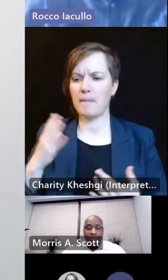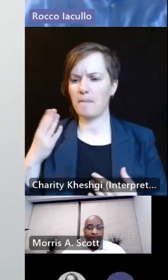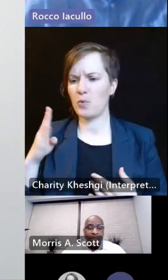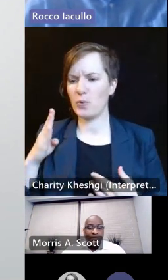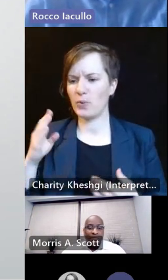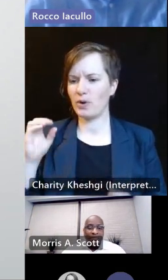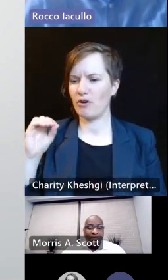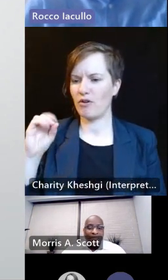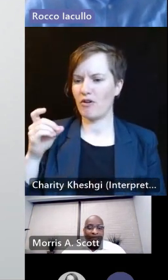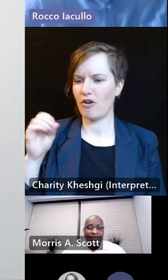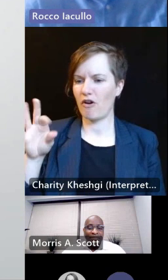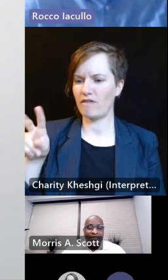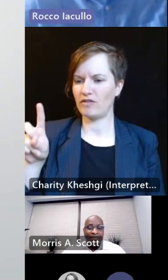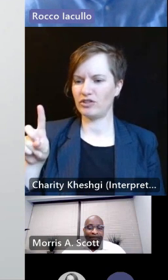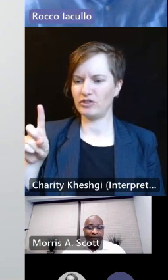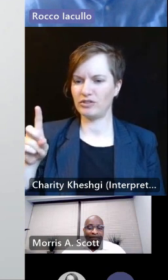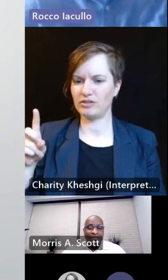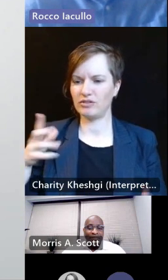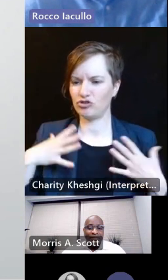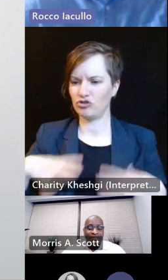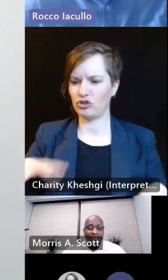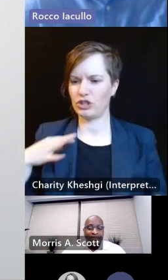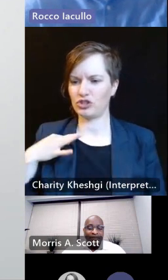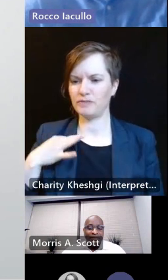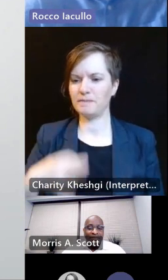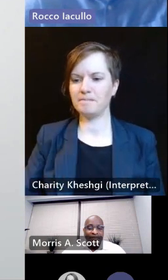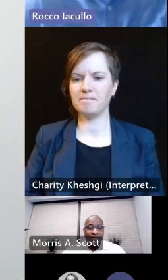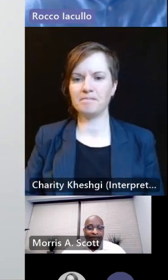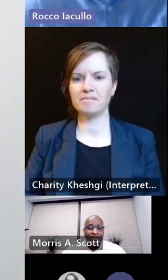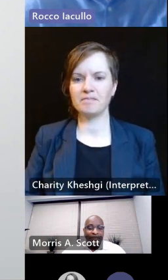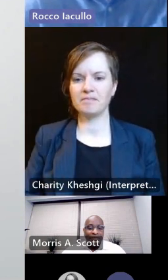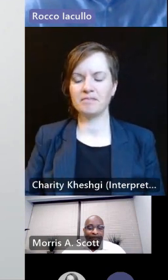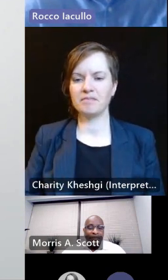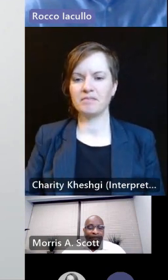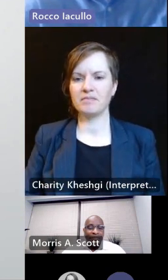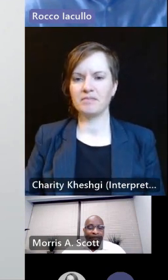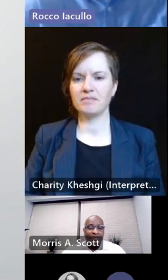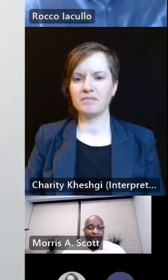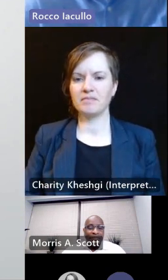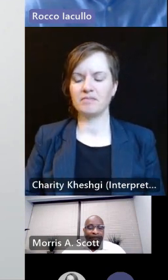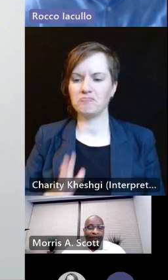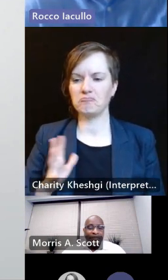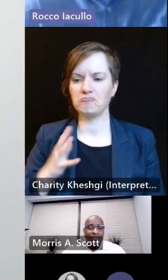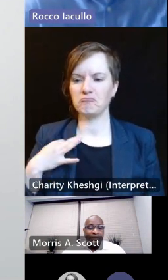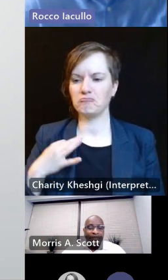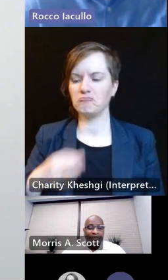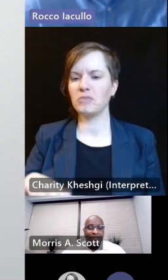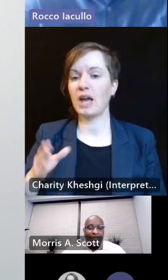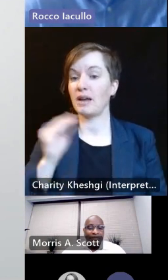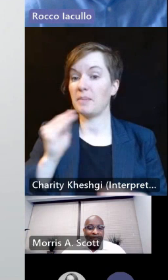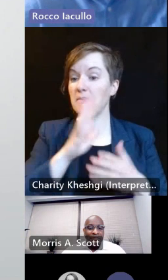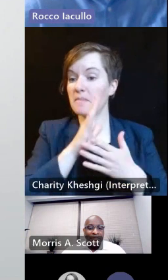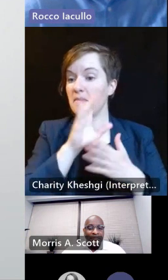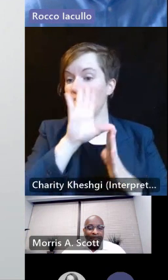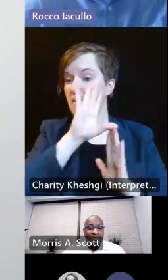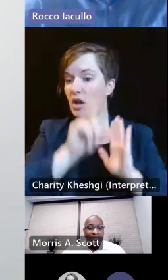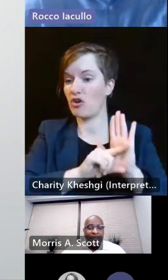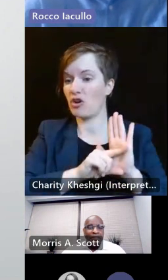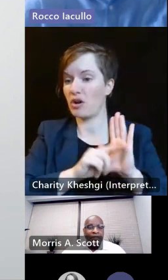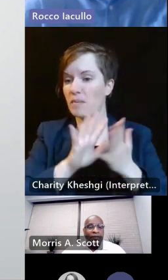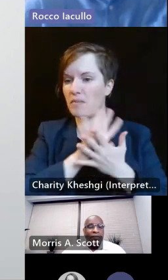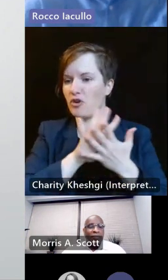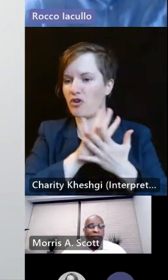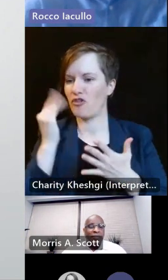shirt, and my background is blurred as I am working remotely